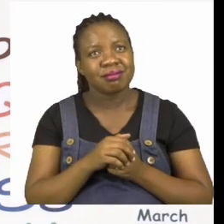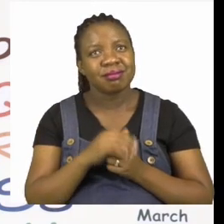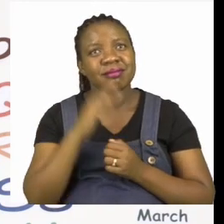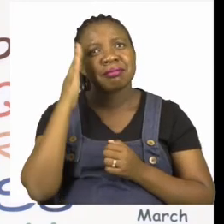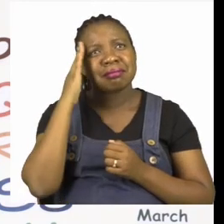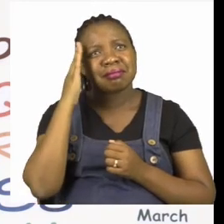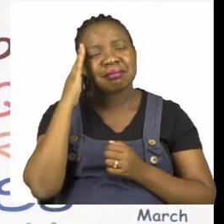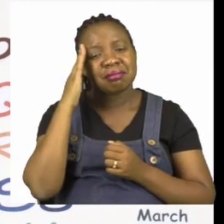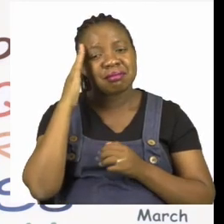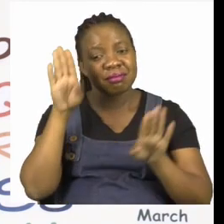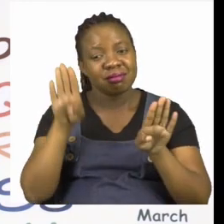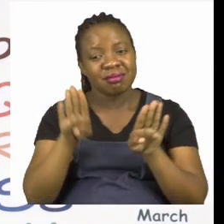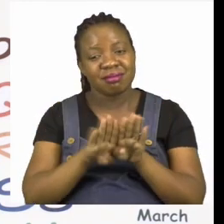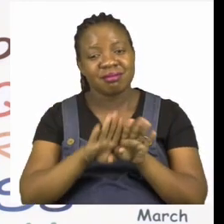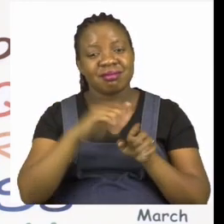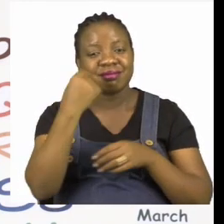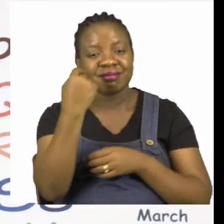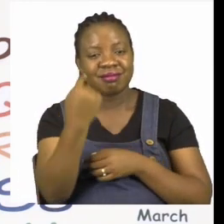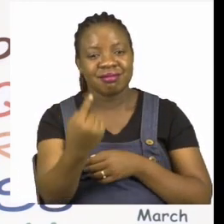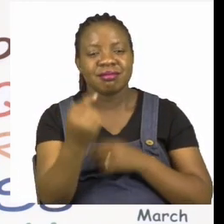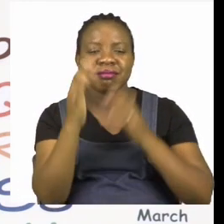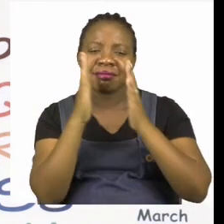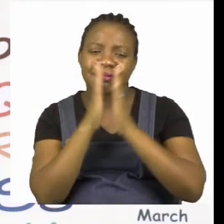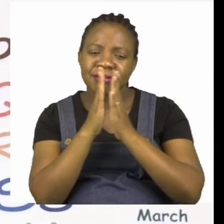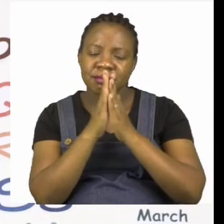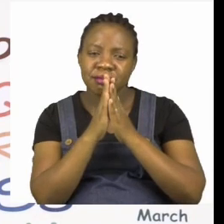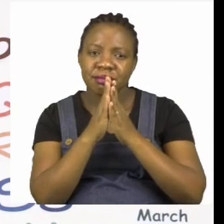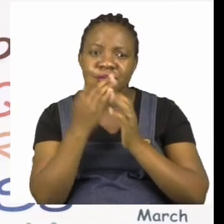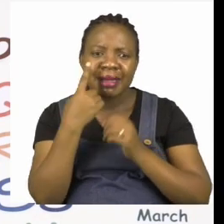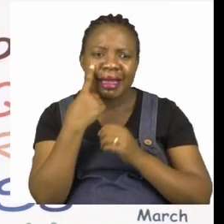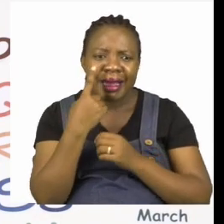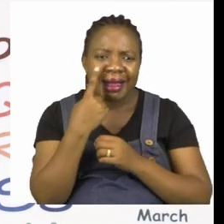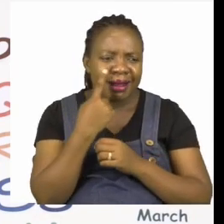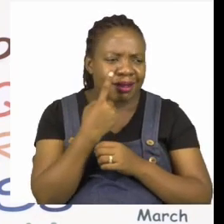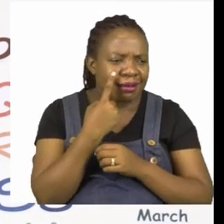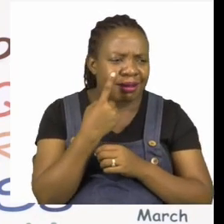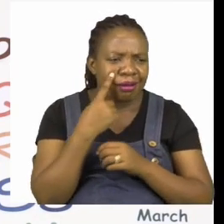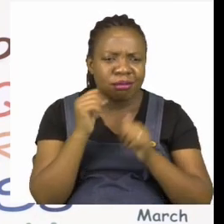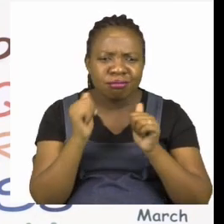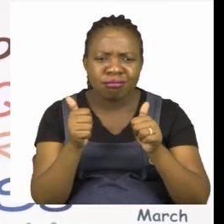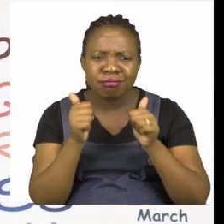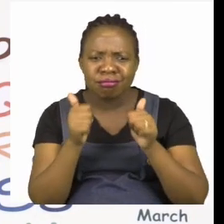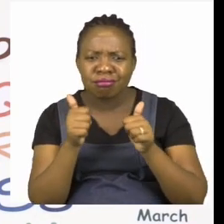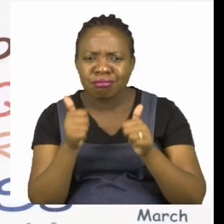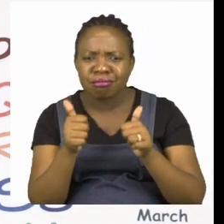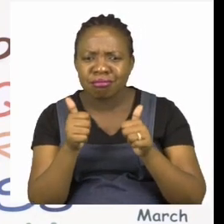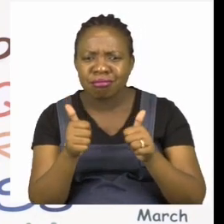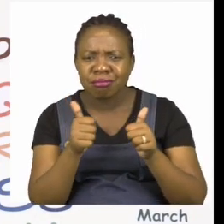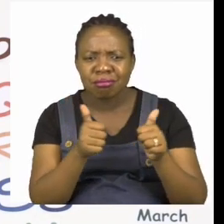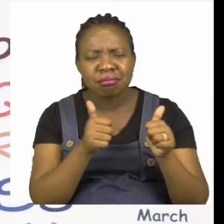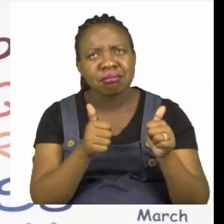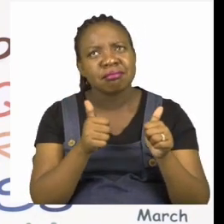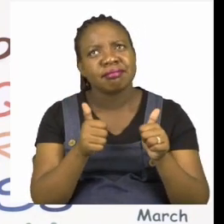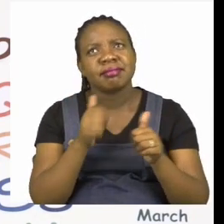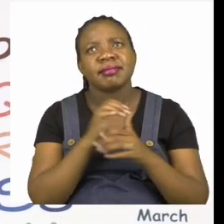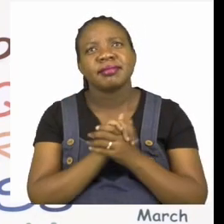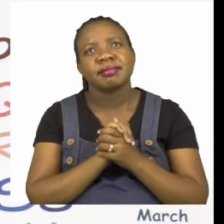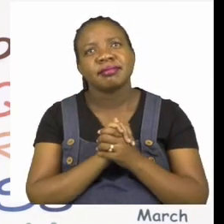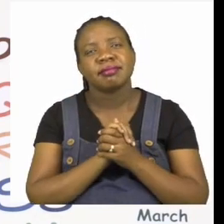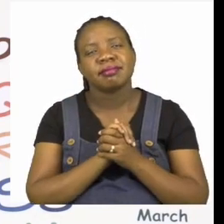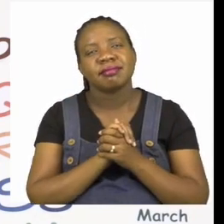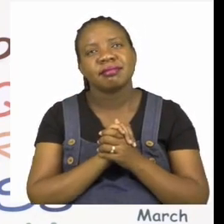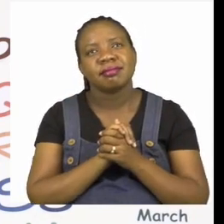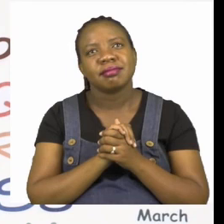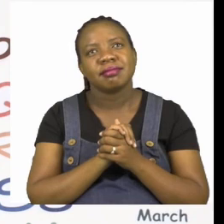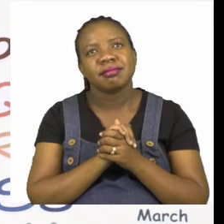by yourselves. Please compare nicely using the signs provided. I'll see you when you're done